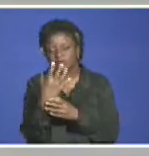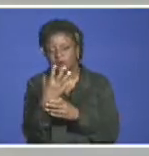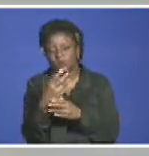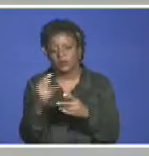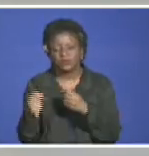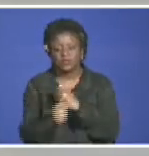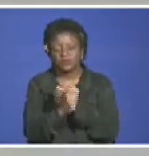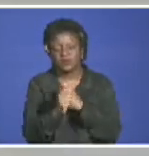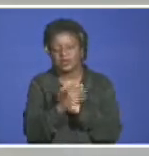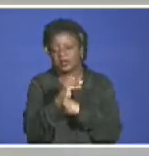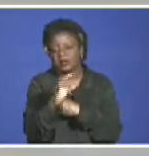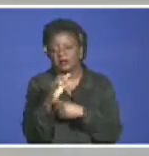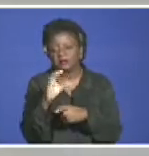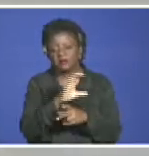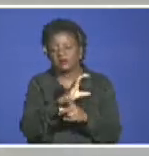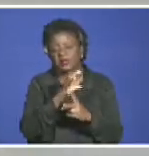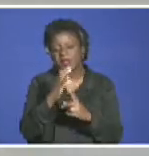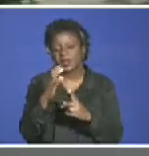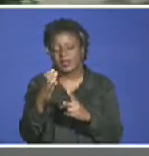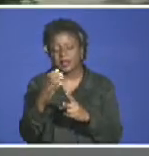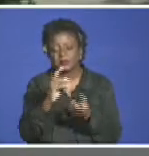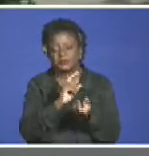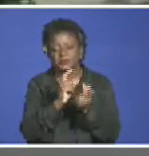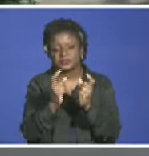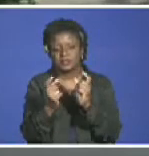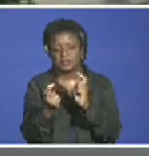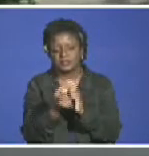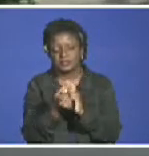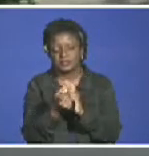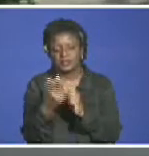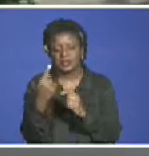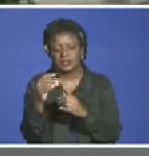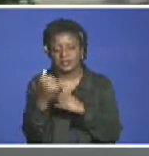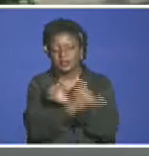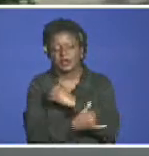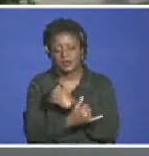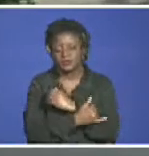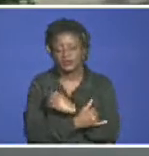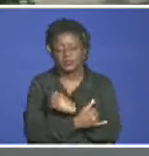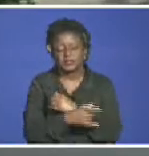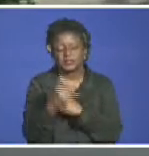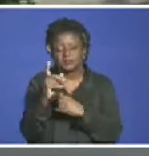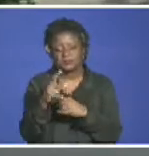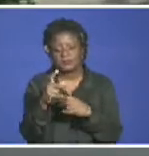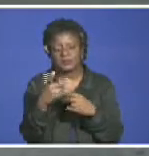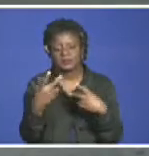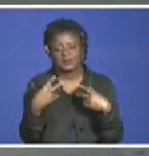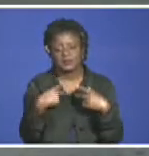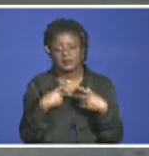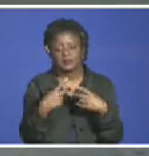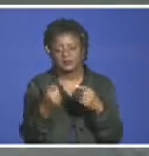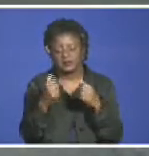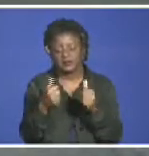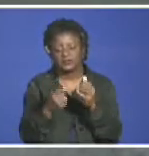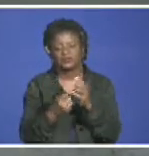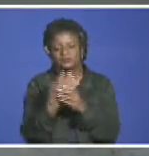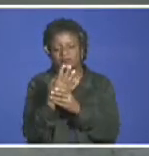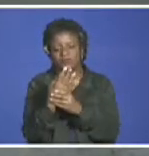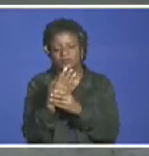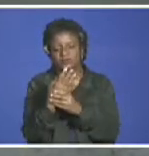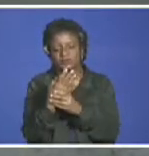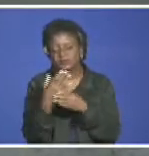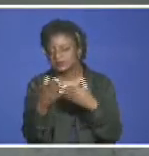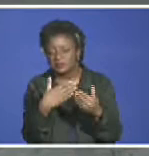Bahamas has to strive for faster growth in spite of the pandemic to finance more adequate public services and reduce the high public debt burden